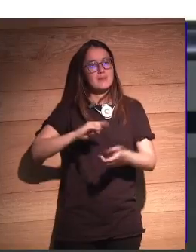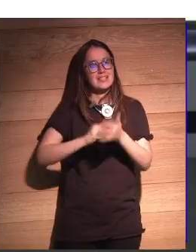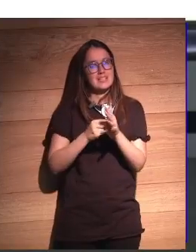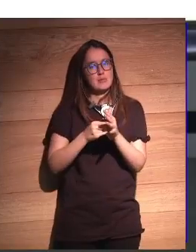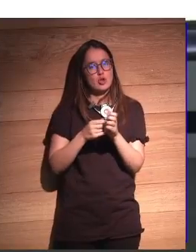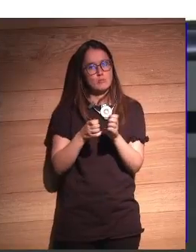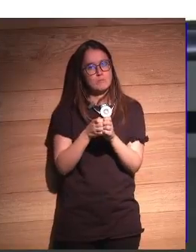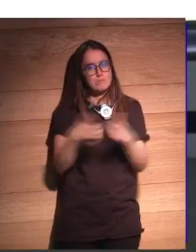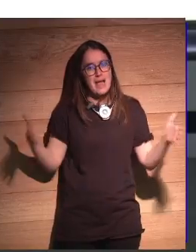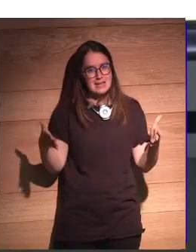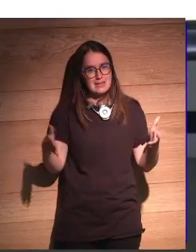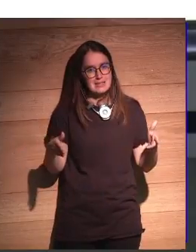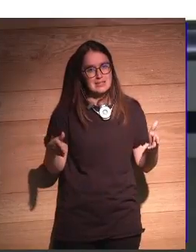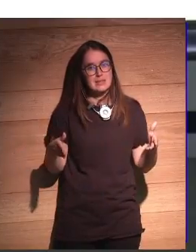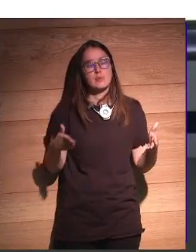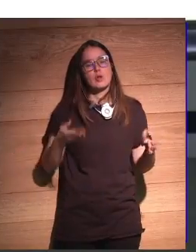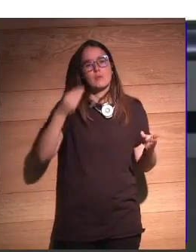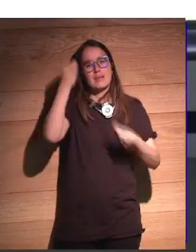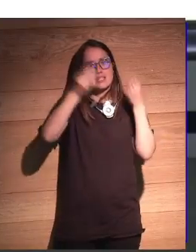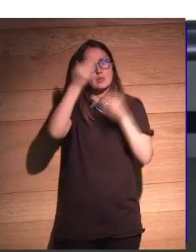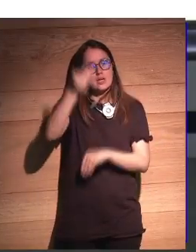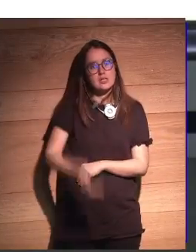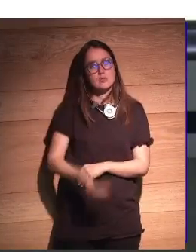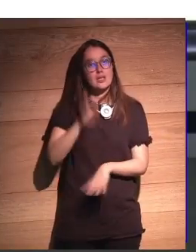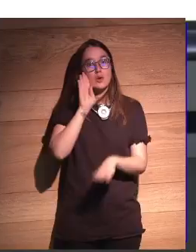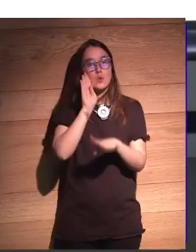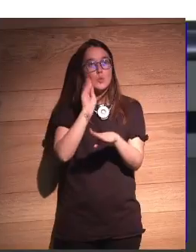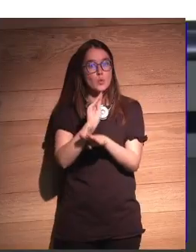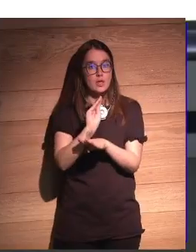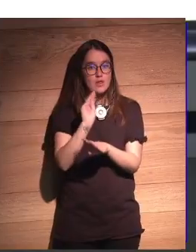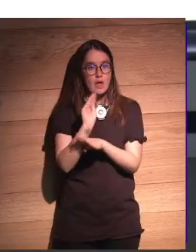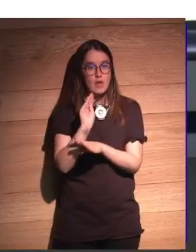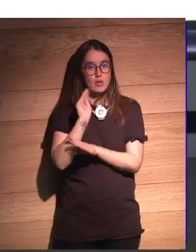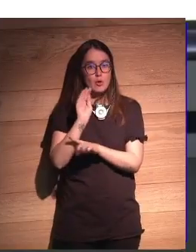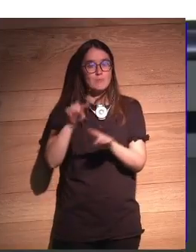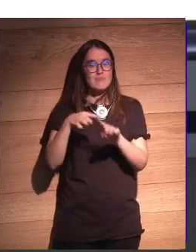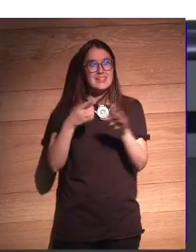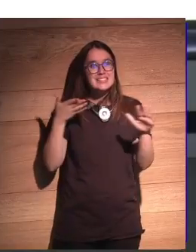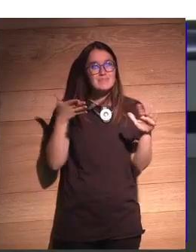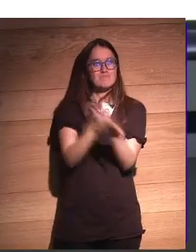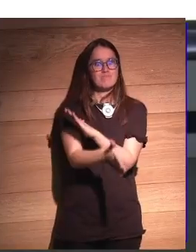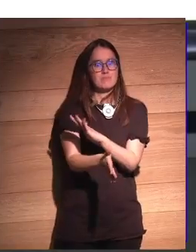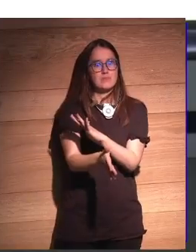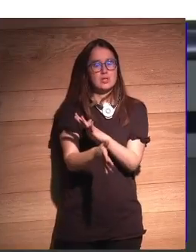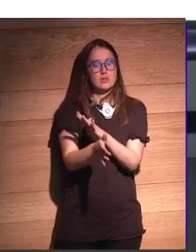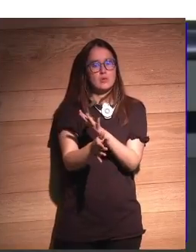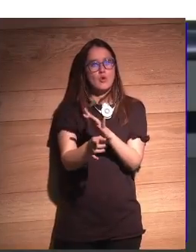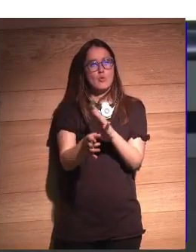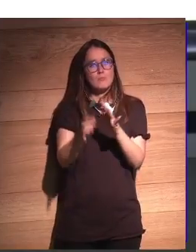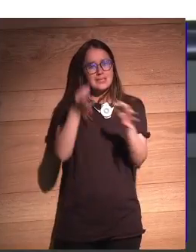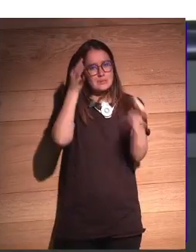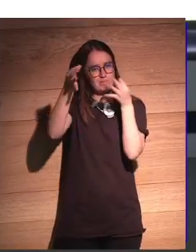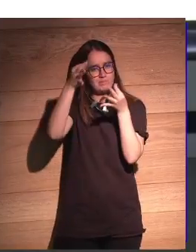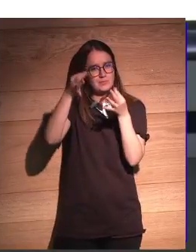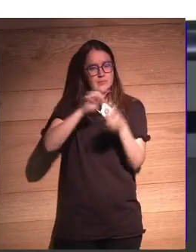that it's important to be careful and to accurately define the problem. Second, in order to better define